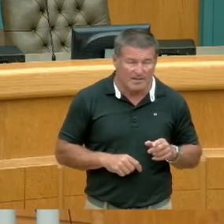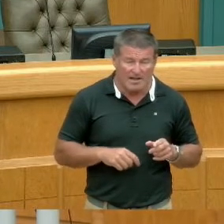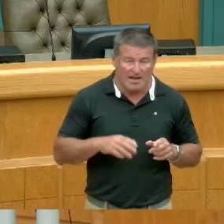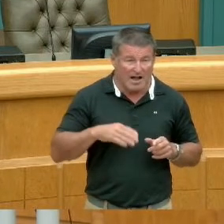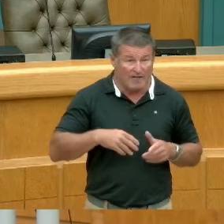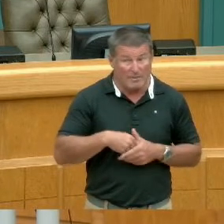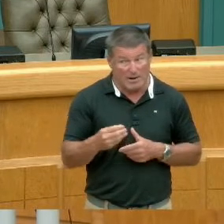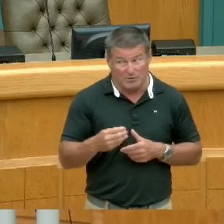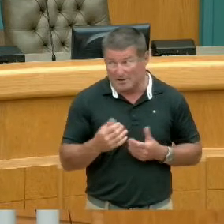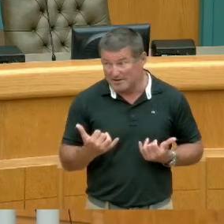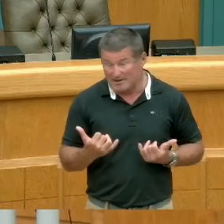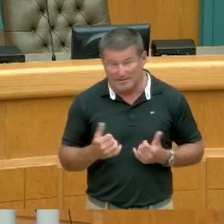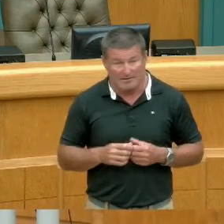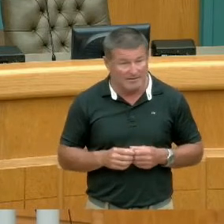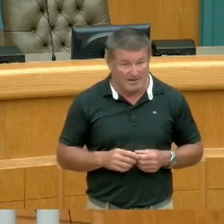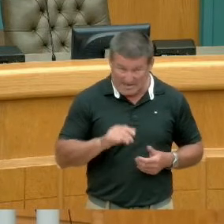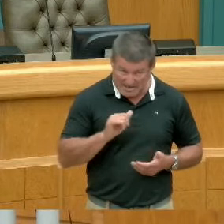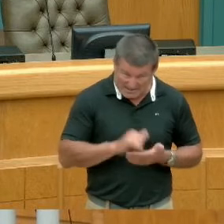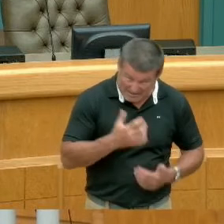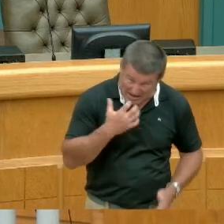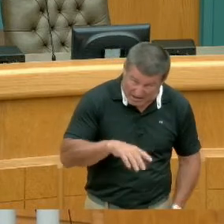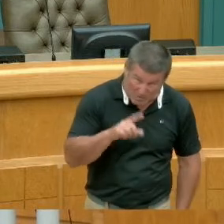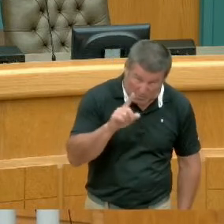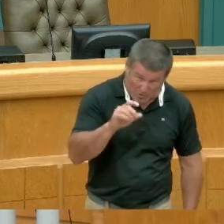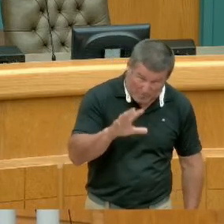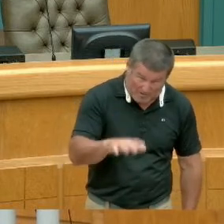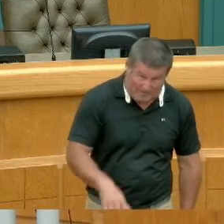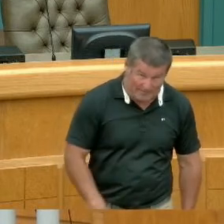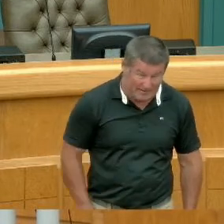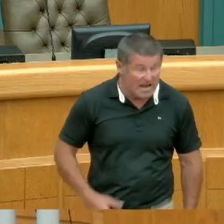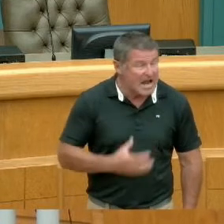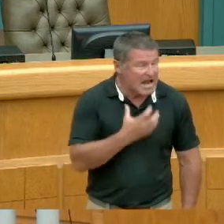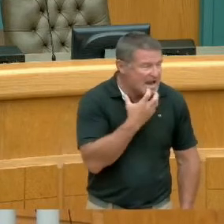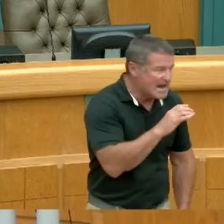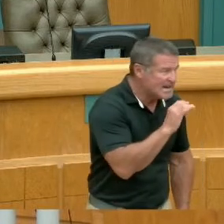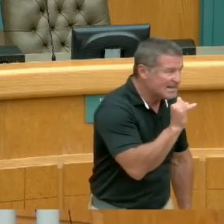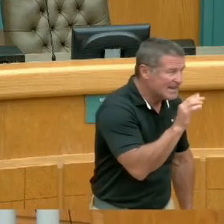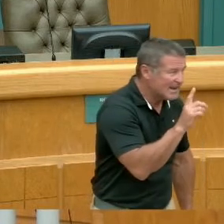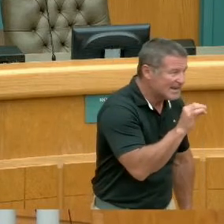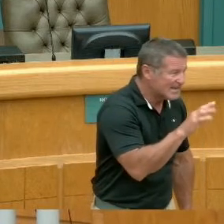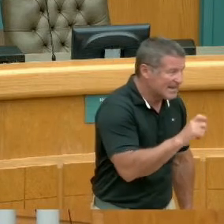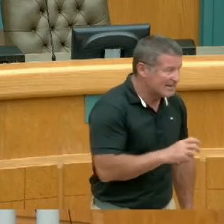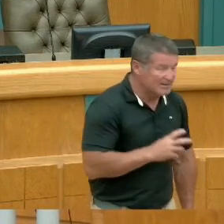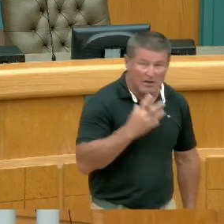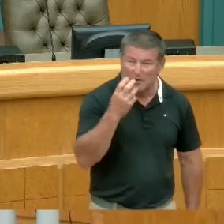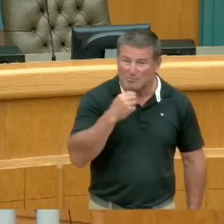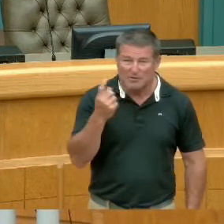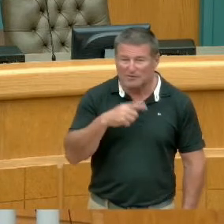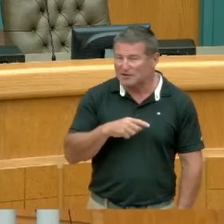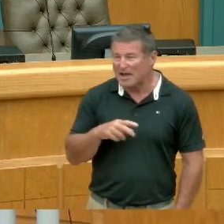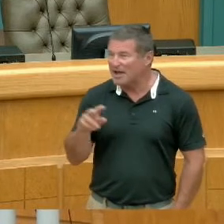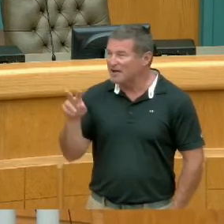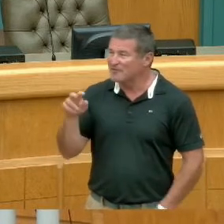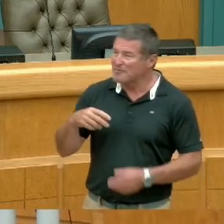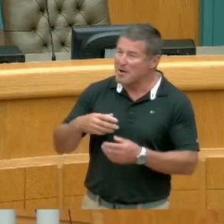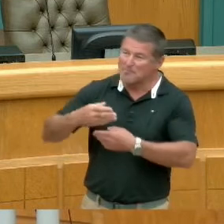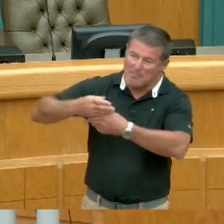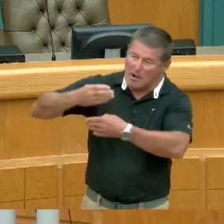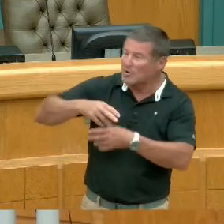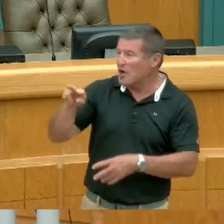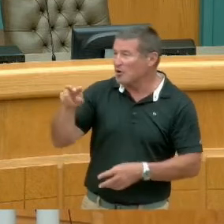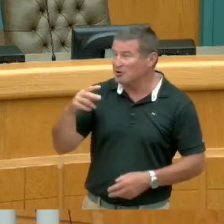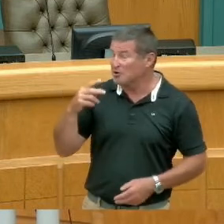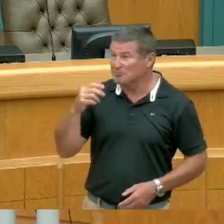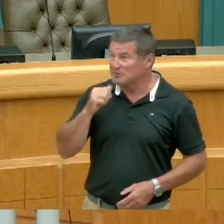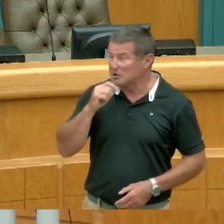yet today, but is it that hot, 105 out there? Heat index. Okay, it's a beautiful day from the windows. We have not, we'll